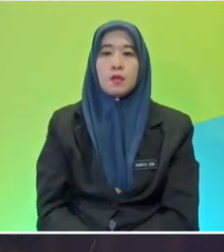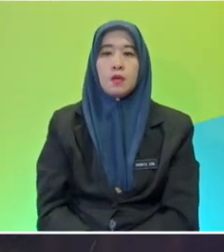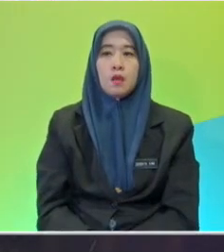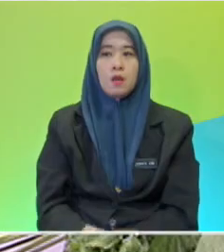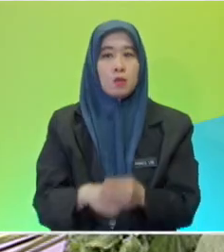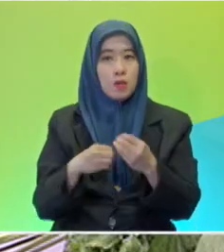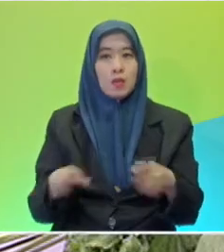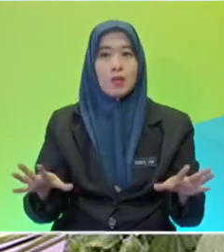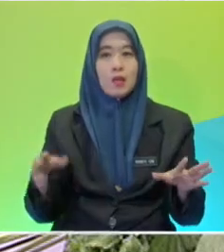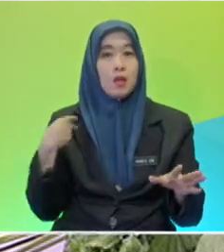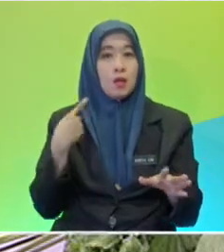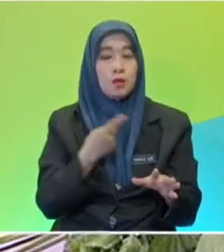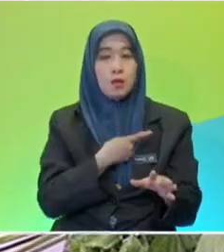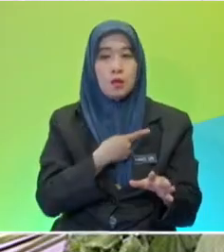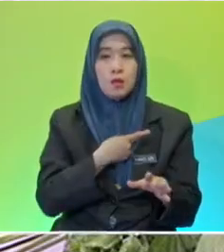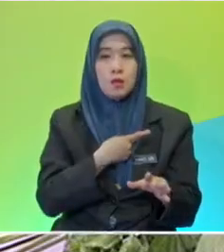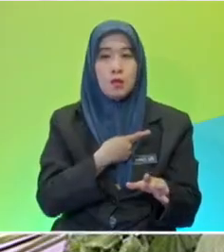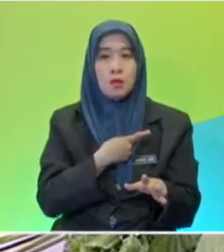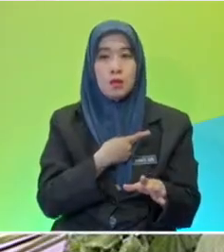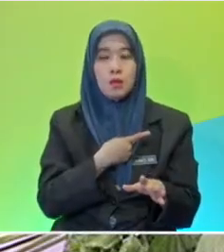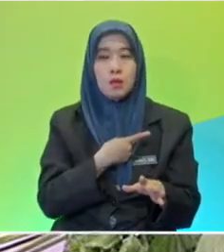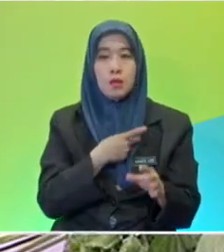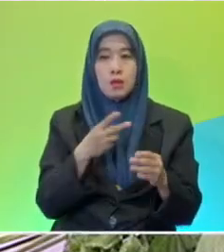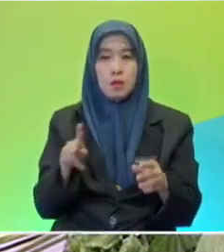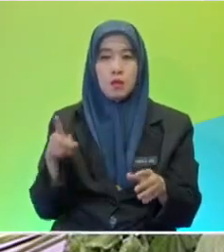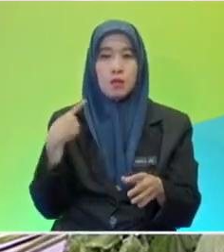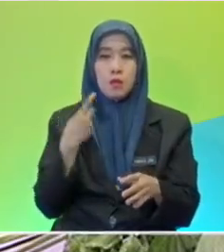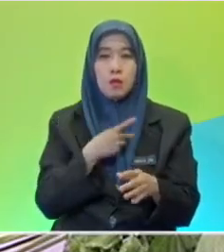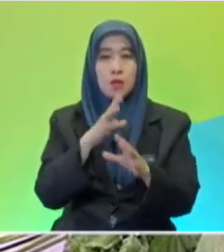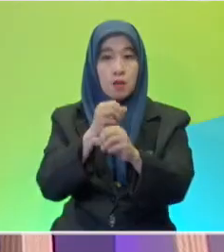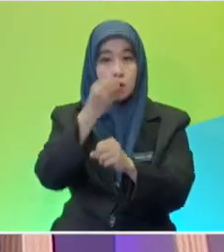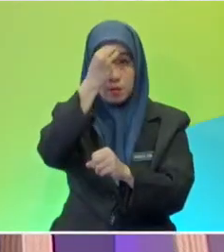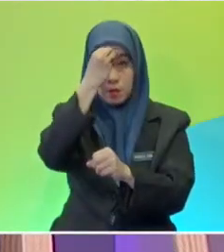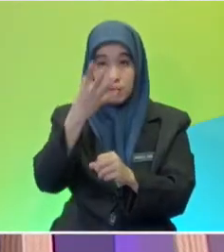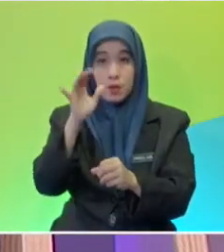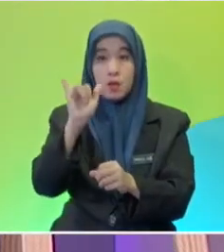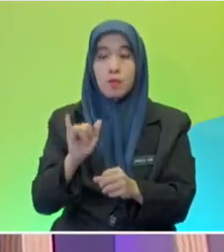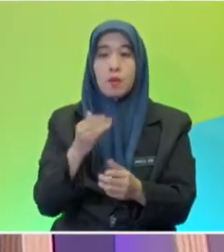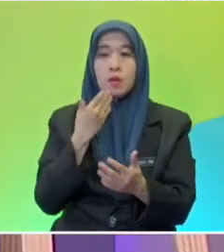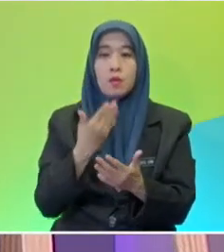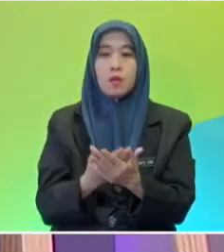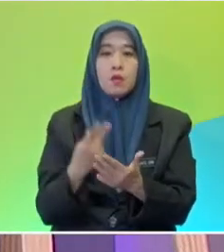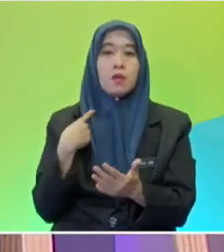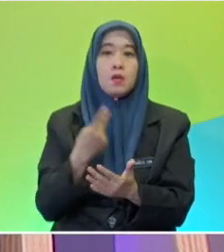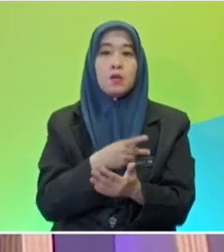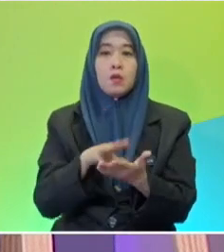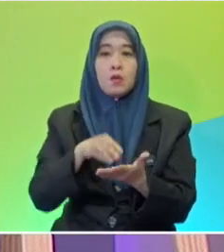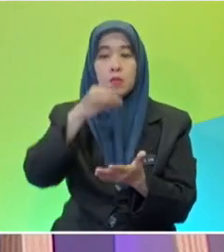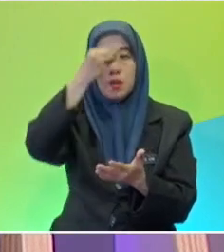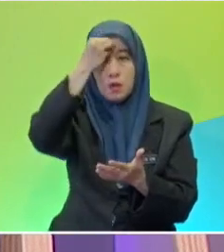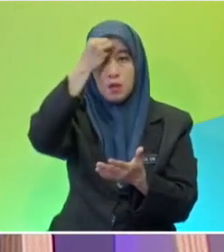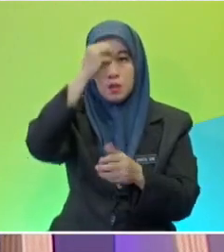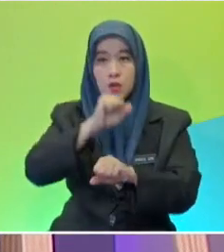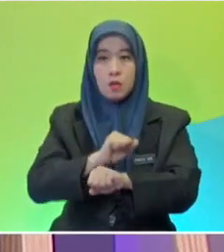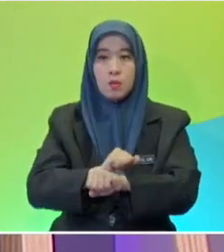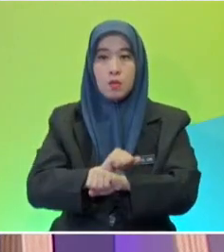learned so much. Could you also kindly give us a short recap of what we have learned today? Yeah, Sean. Today we have learned about basic needs for